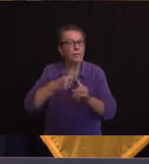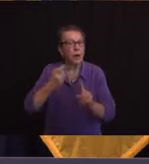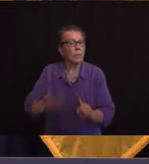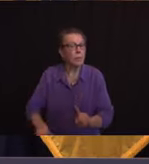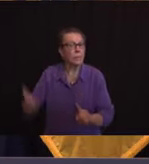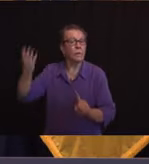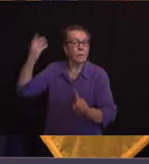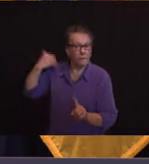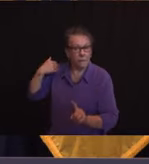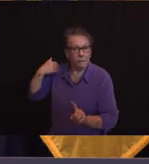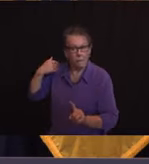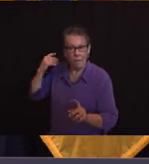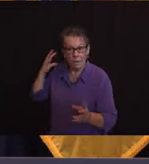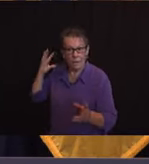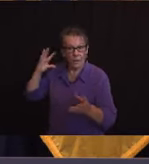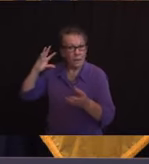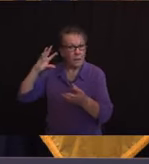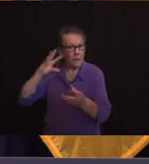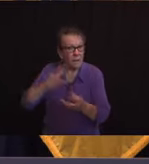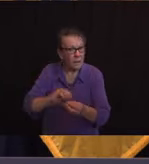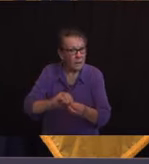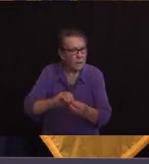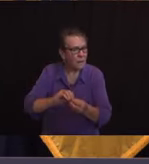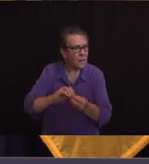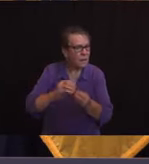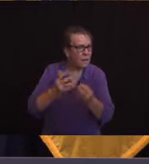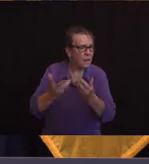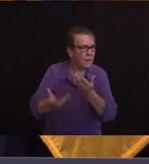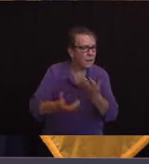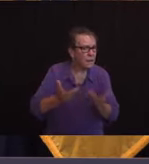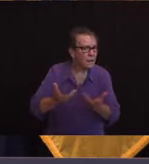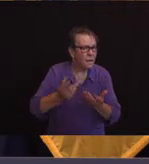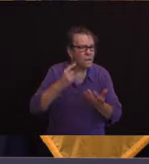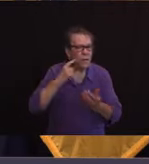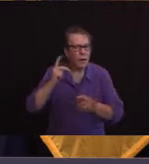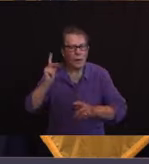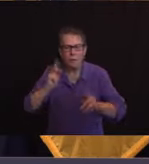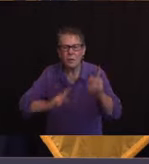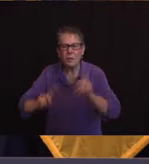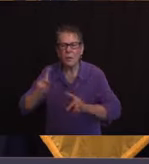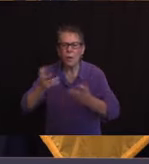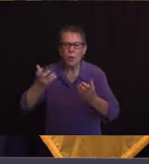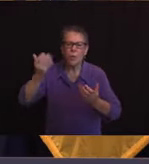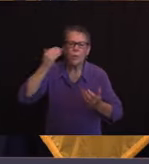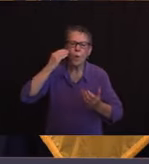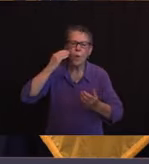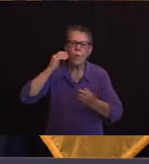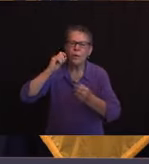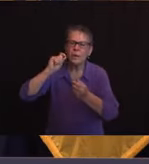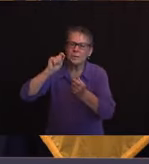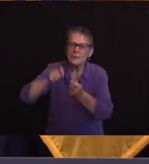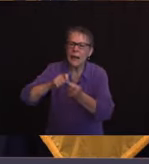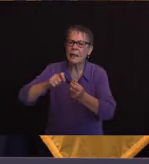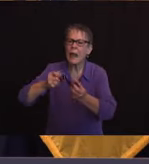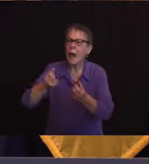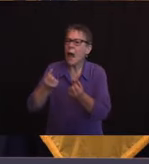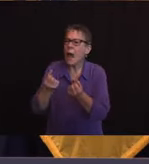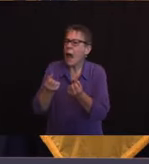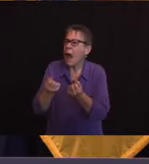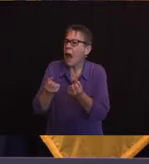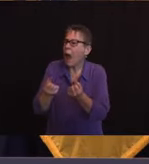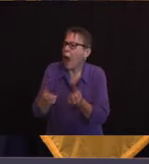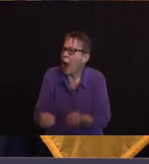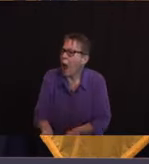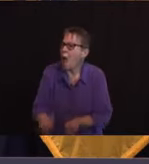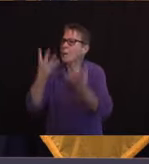state to figure out exactly how many people tested positive on Thursday, why not separate the older tests from the newer positive